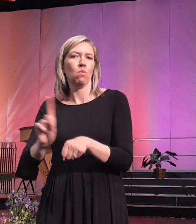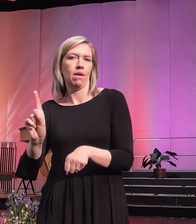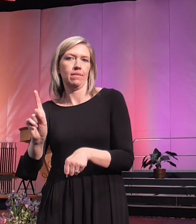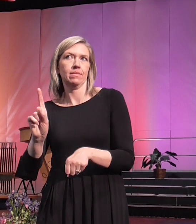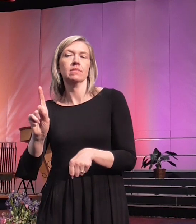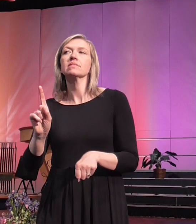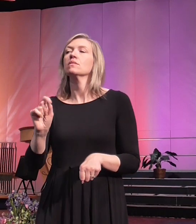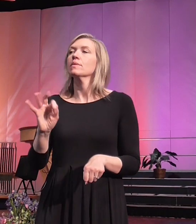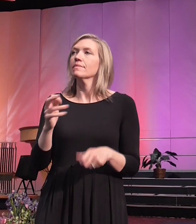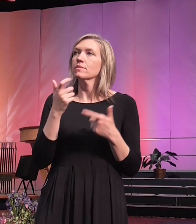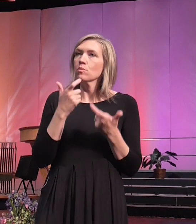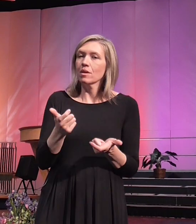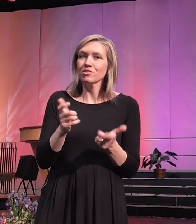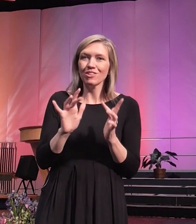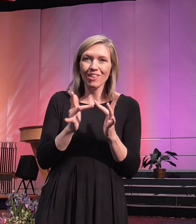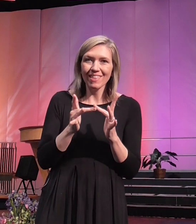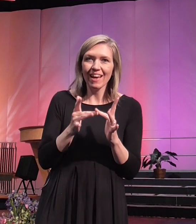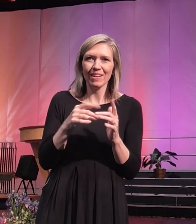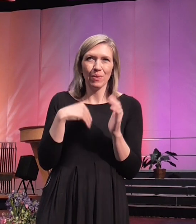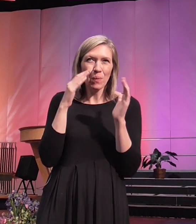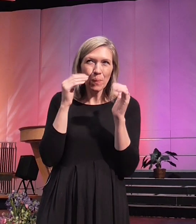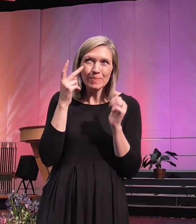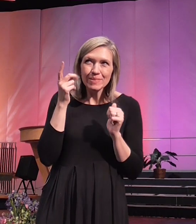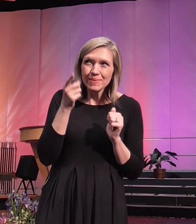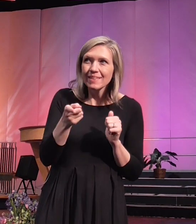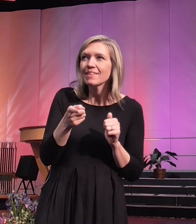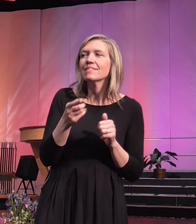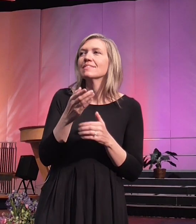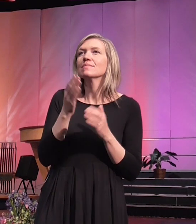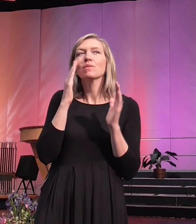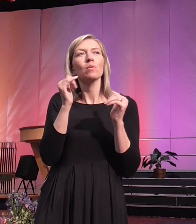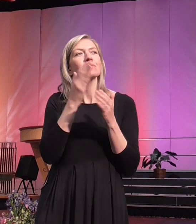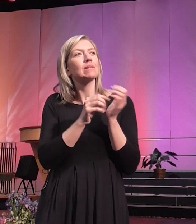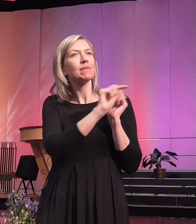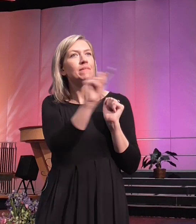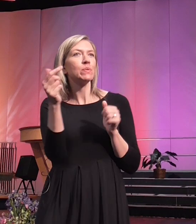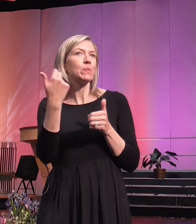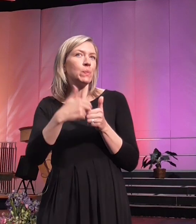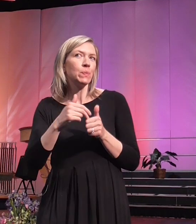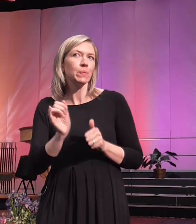those of you who are joining us online, I hope to see you there, and I hope some of you can too.